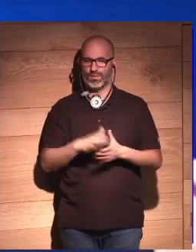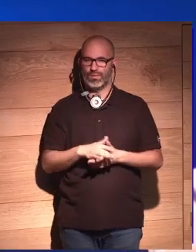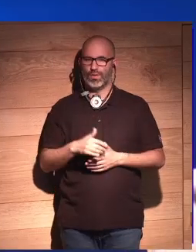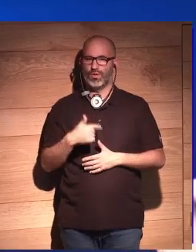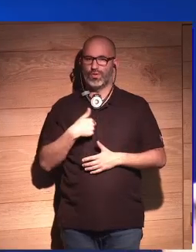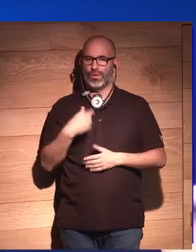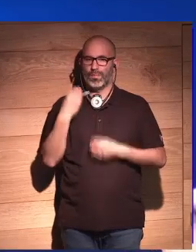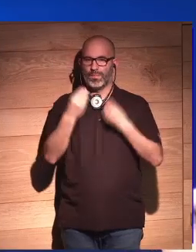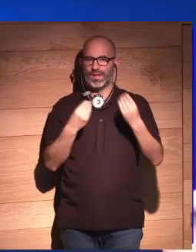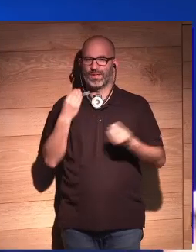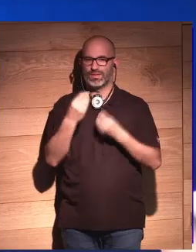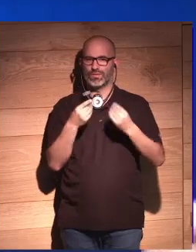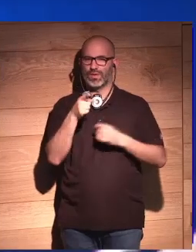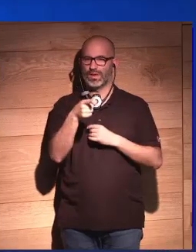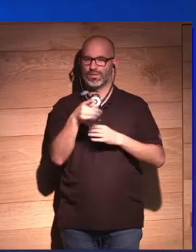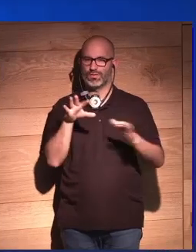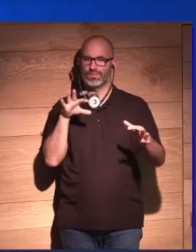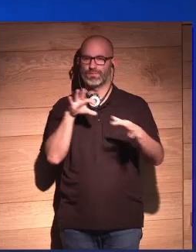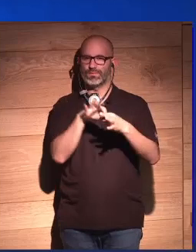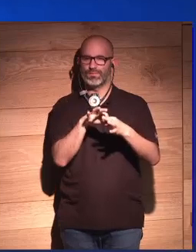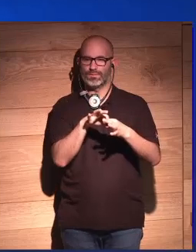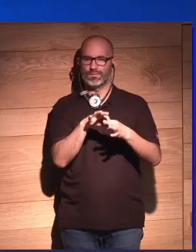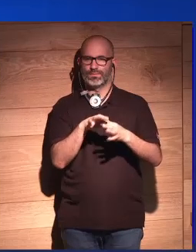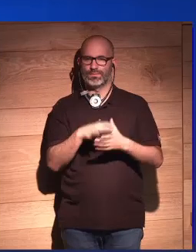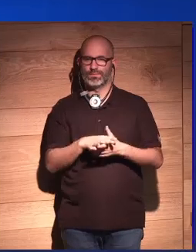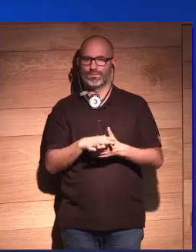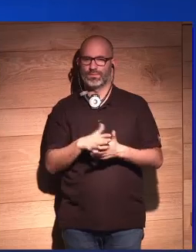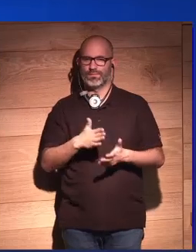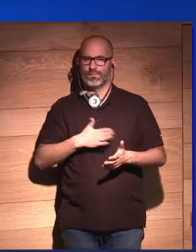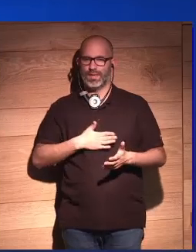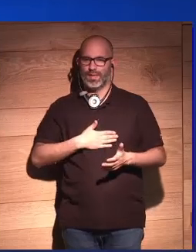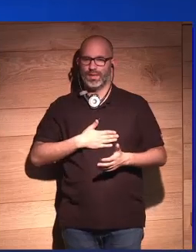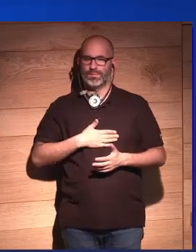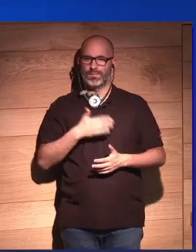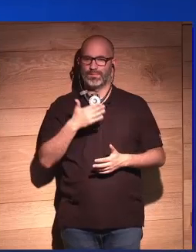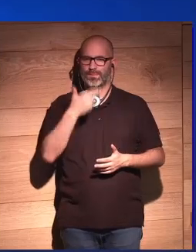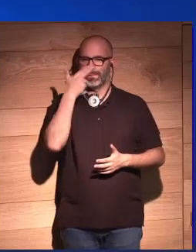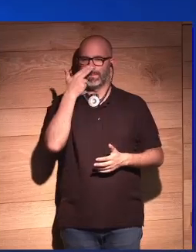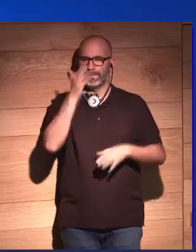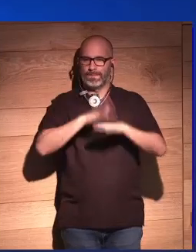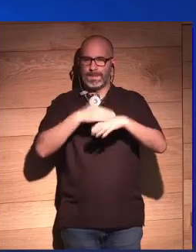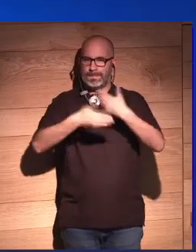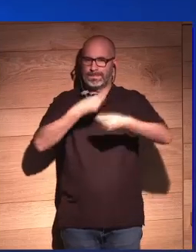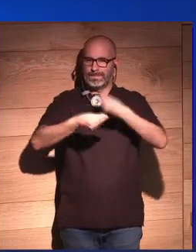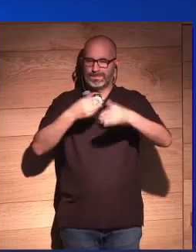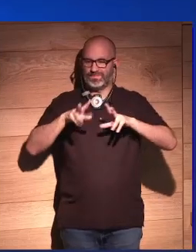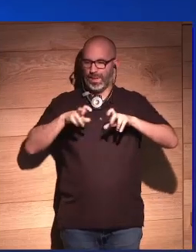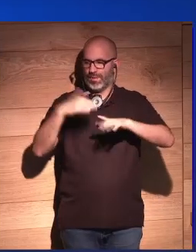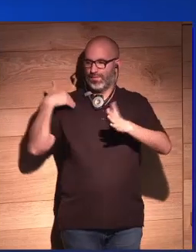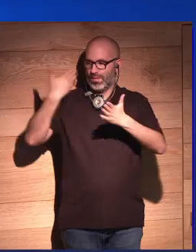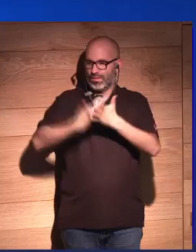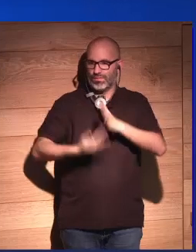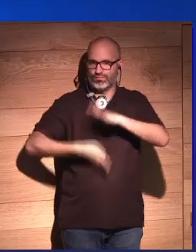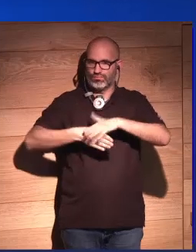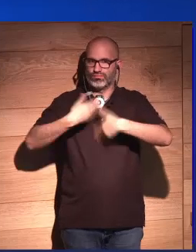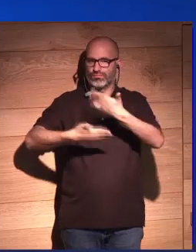it resonates with my, interest in doing this to begin with. I think a lot of women find